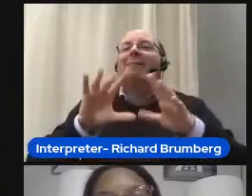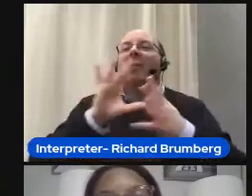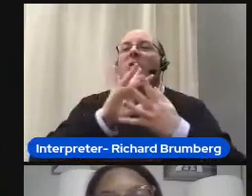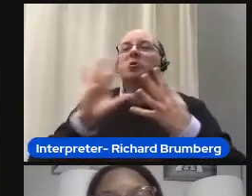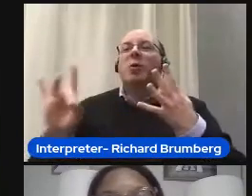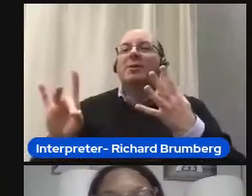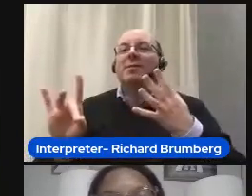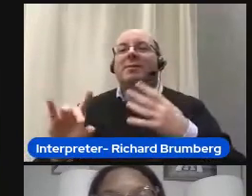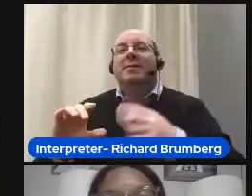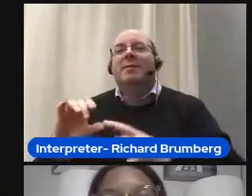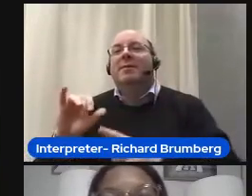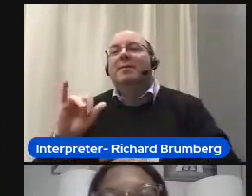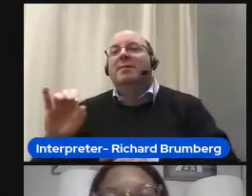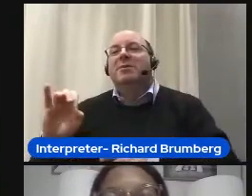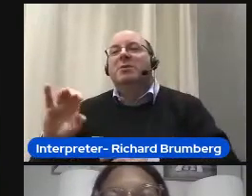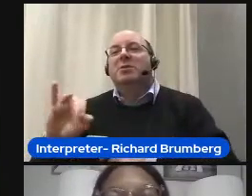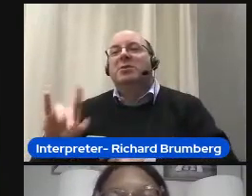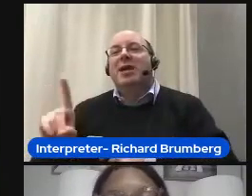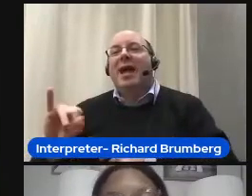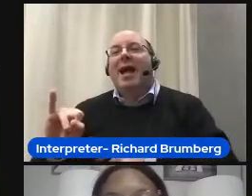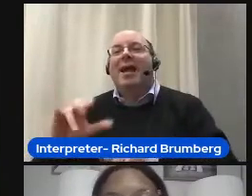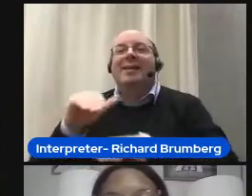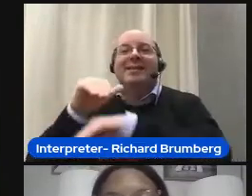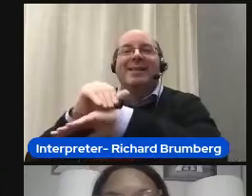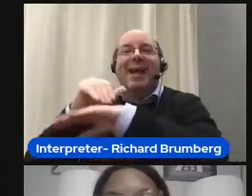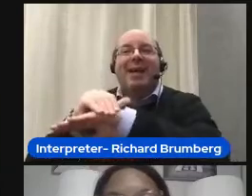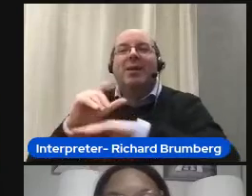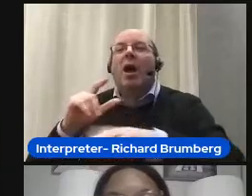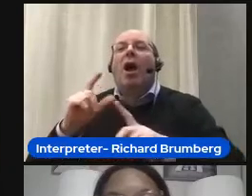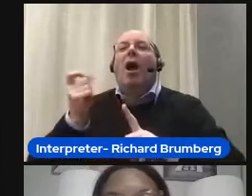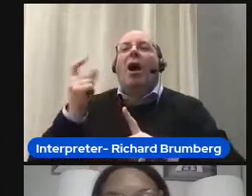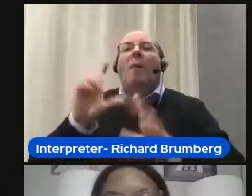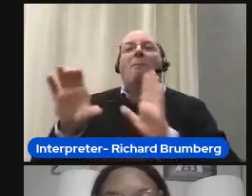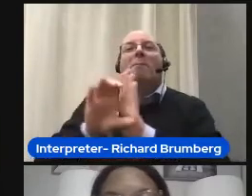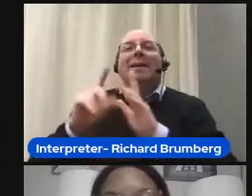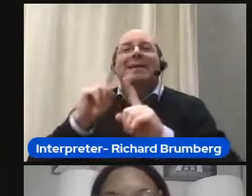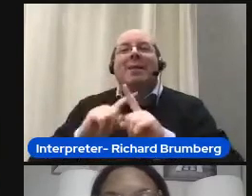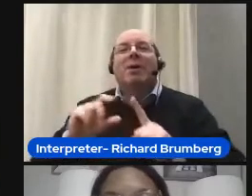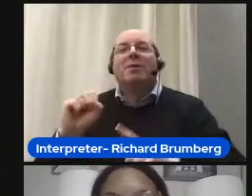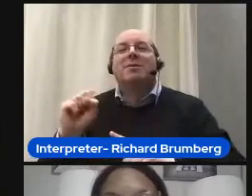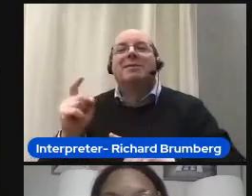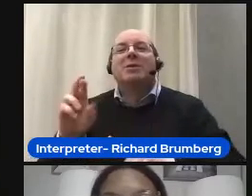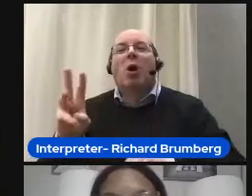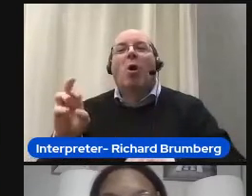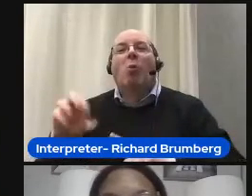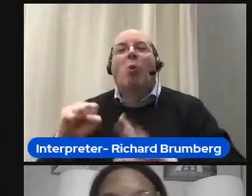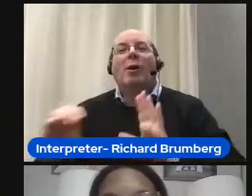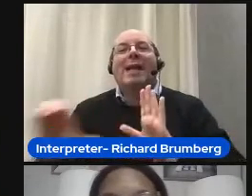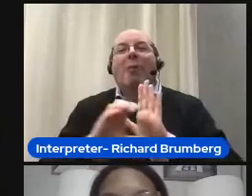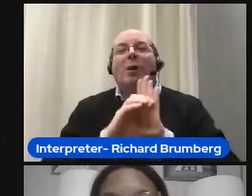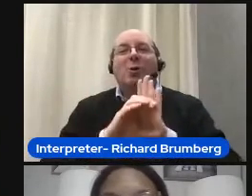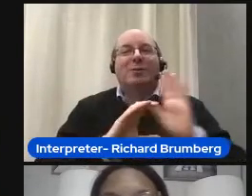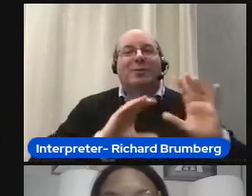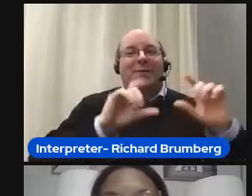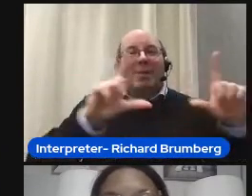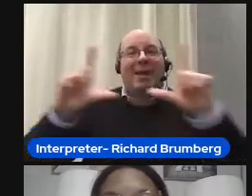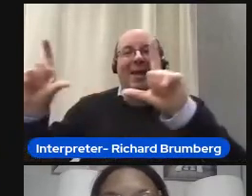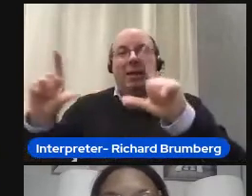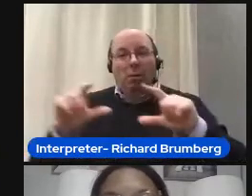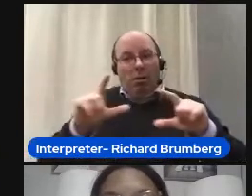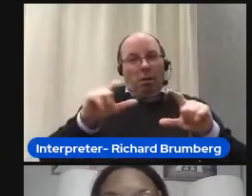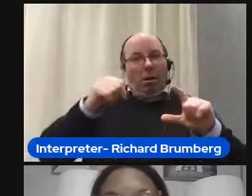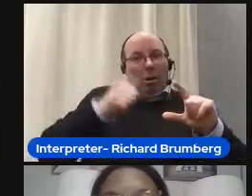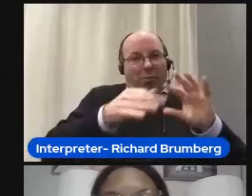Because it's Jedi Night, you'll see different images of Star Wars characters, but it will also be a